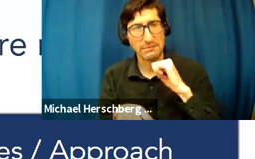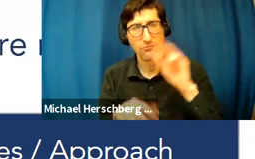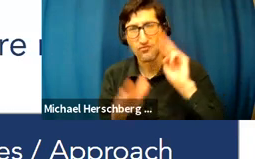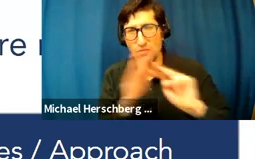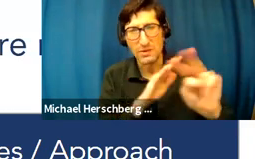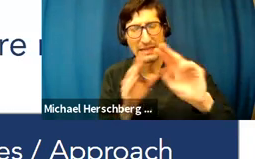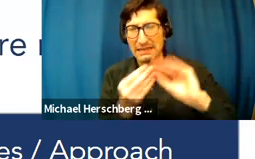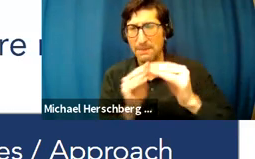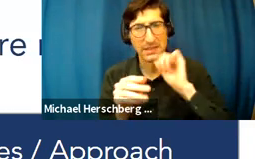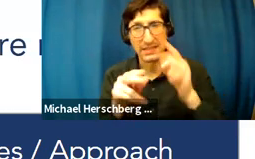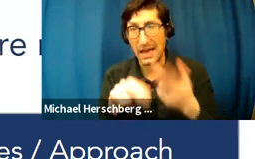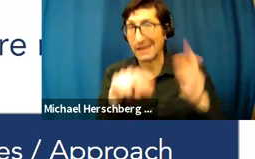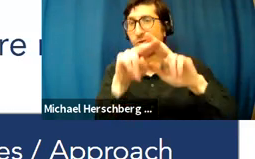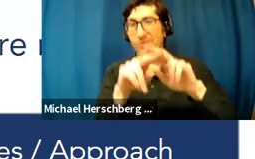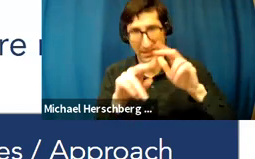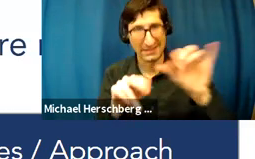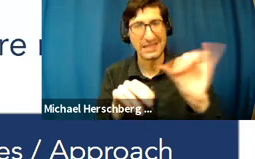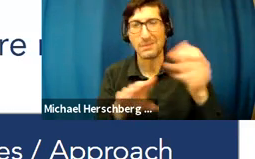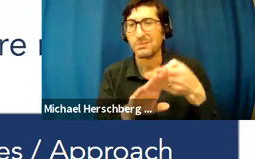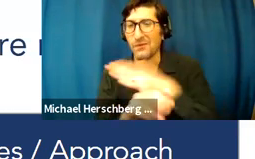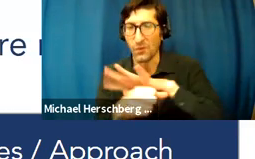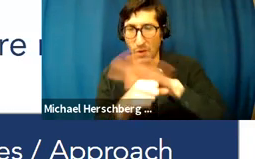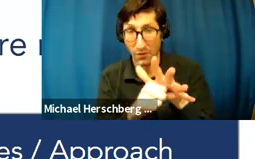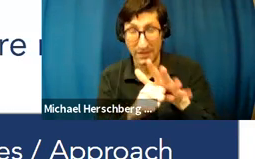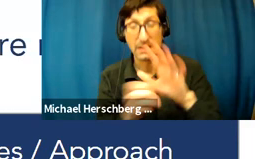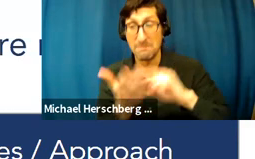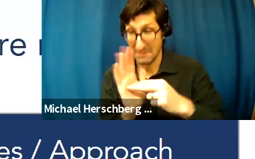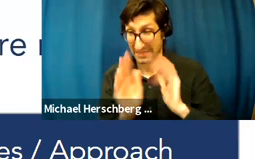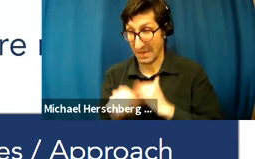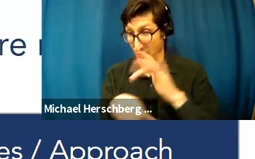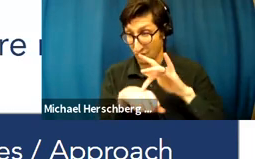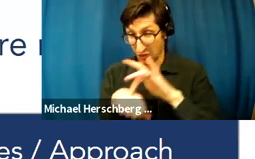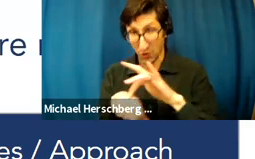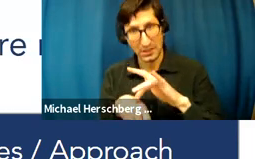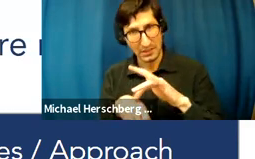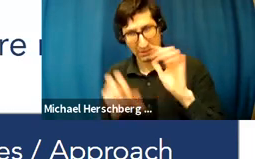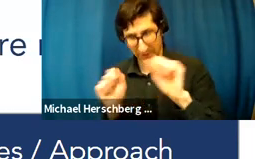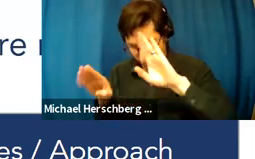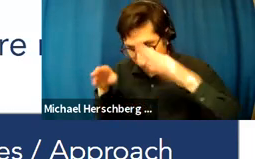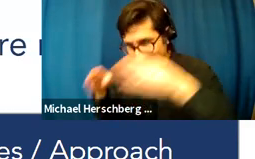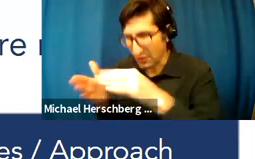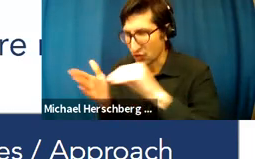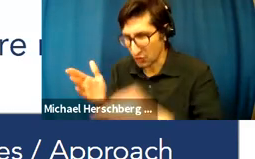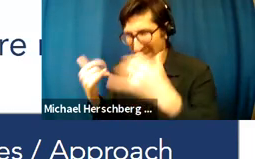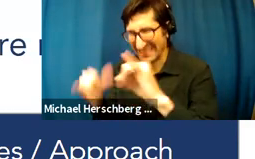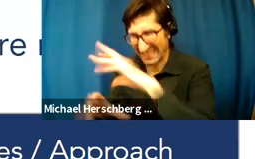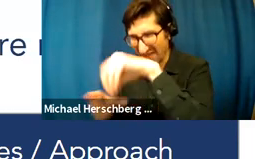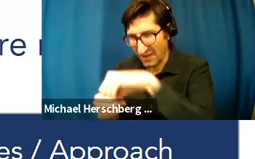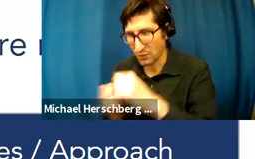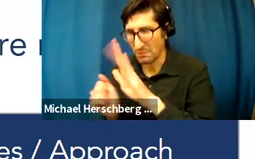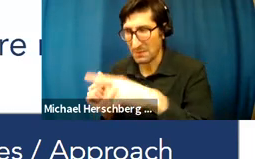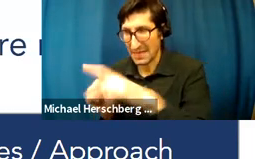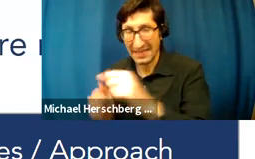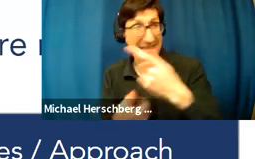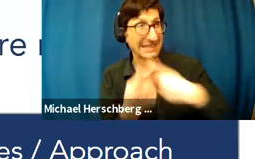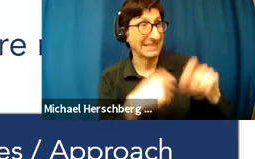levels. This will allow us to focus our resources on supporting the students we continue to enroll rather than maintain capacity for